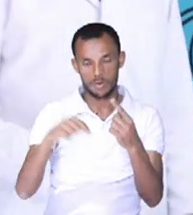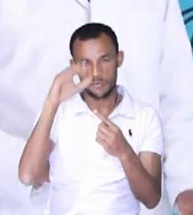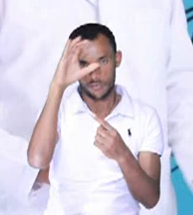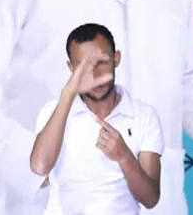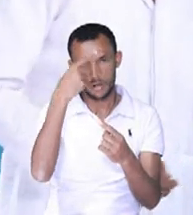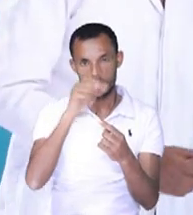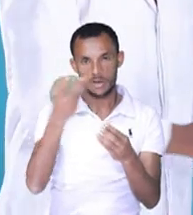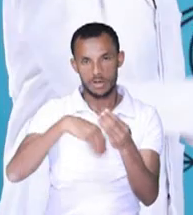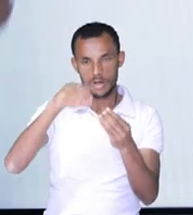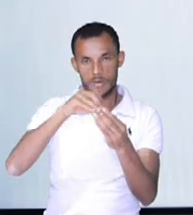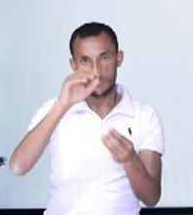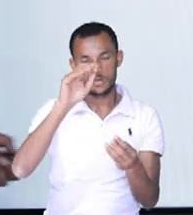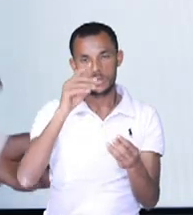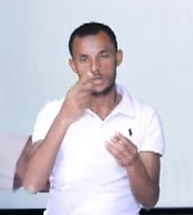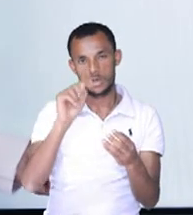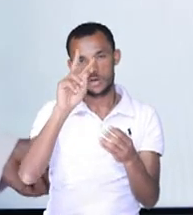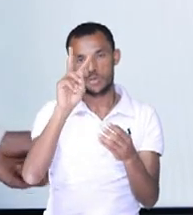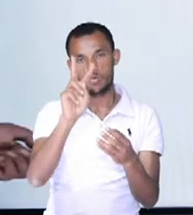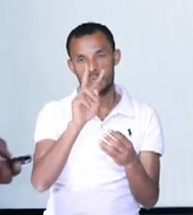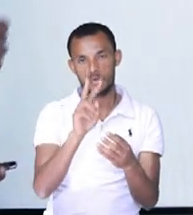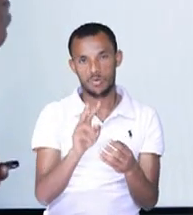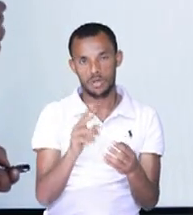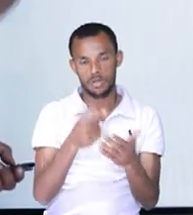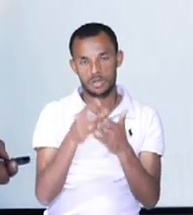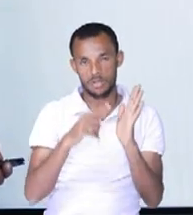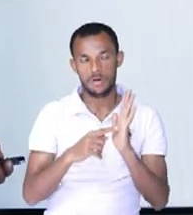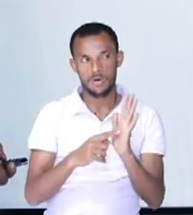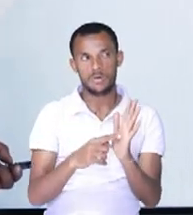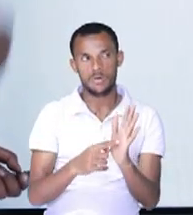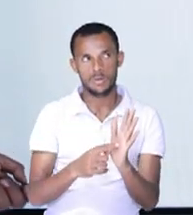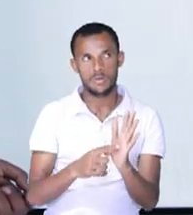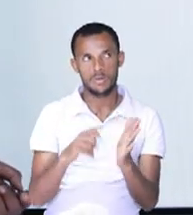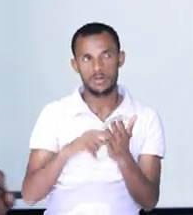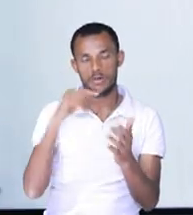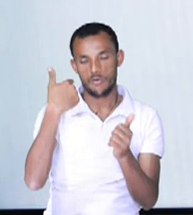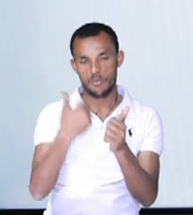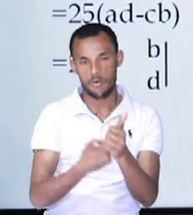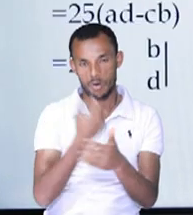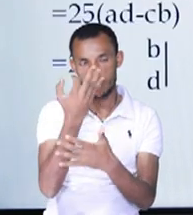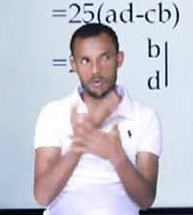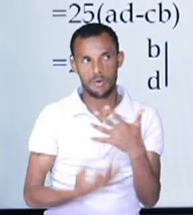find the sum of the two. Well, this can be shown in the following form.